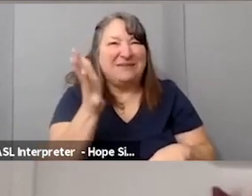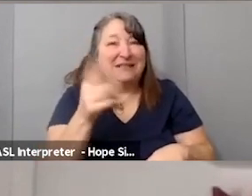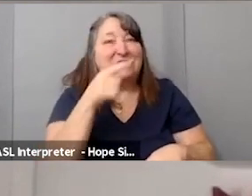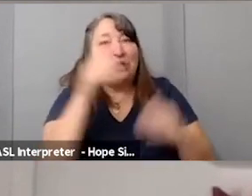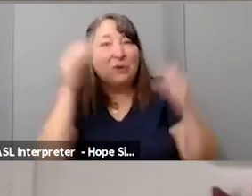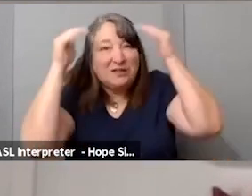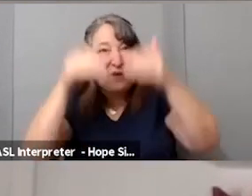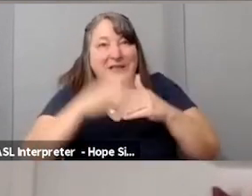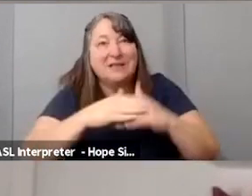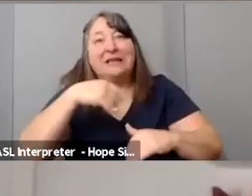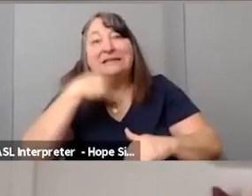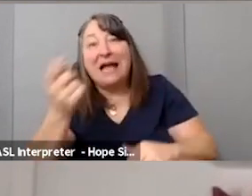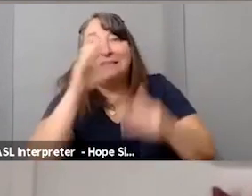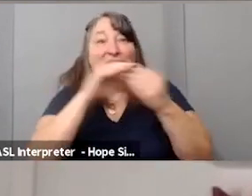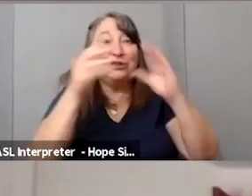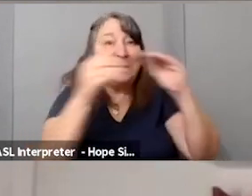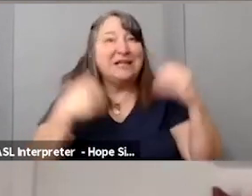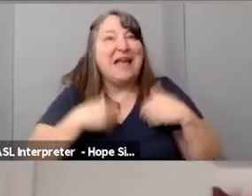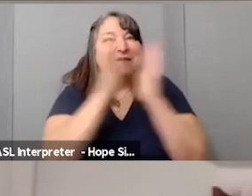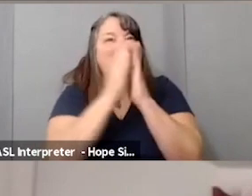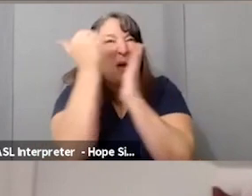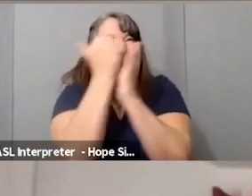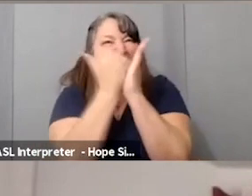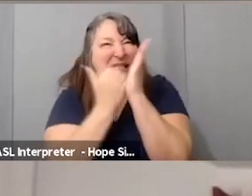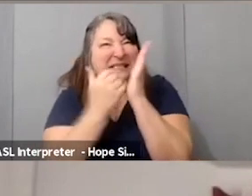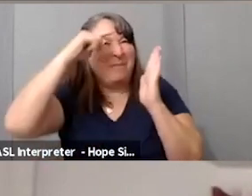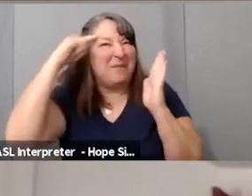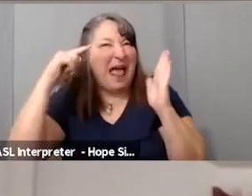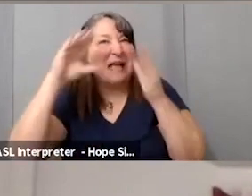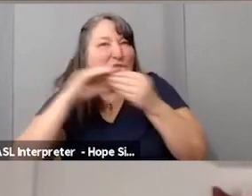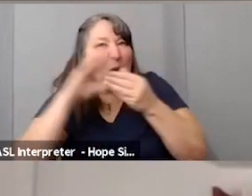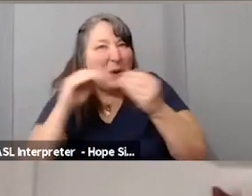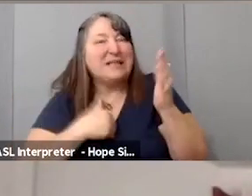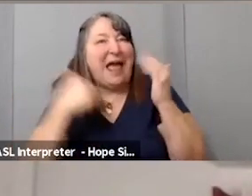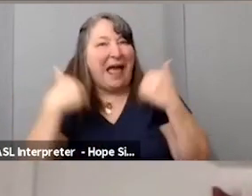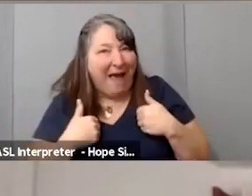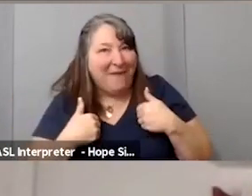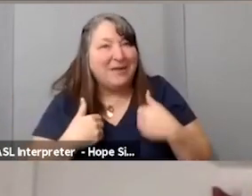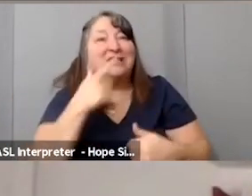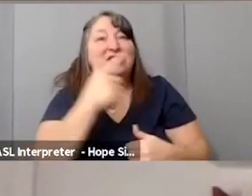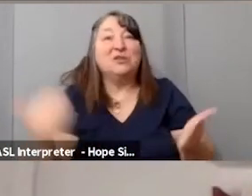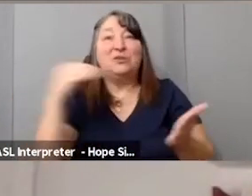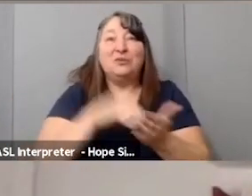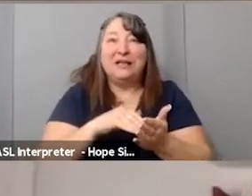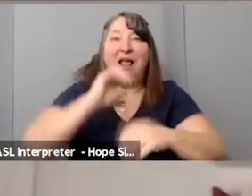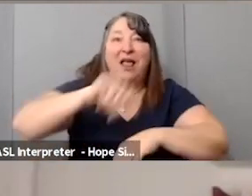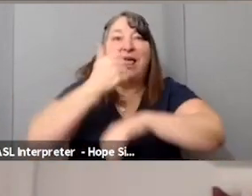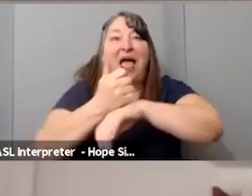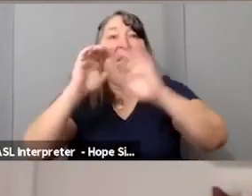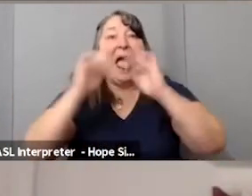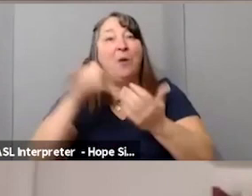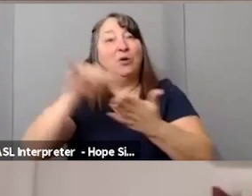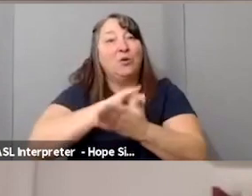the stories and having book lists like I do of Black stories. And she was able to essentially redesign the way that the New York Public Library worked